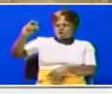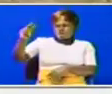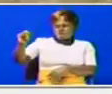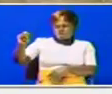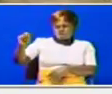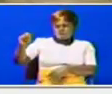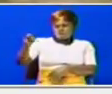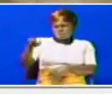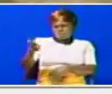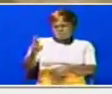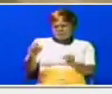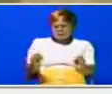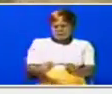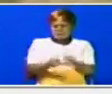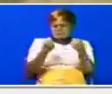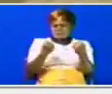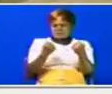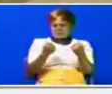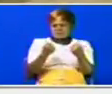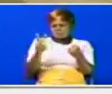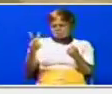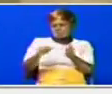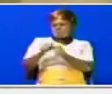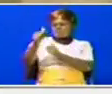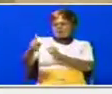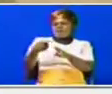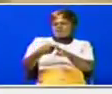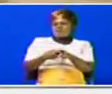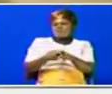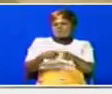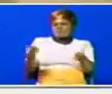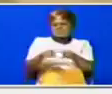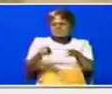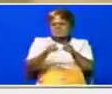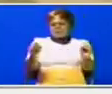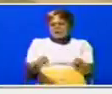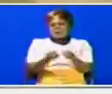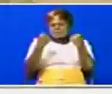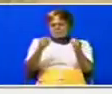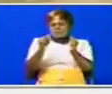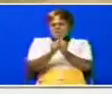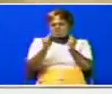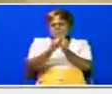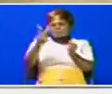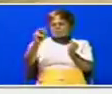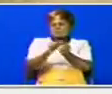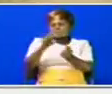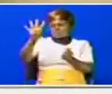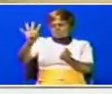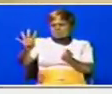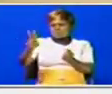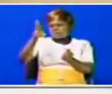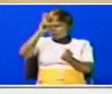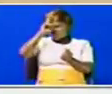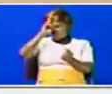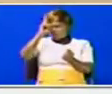The attack ironically took place 2 kilometers from where a similar attack happened in October 2014, where police